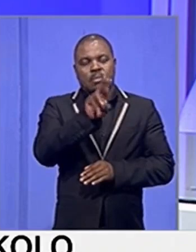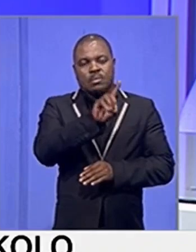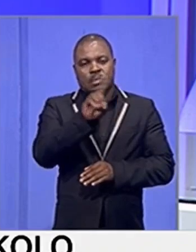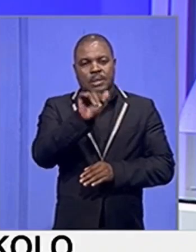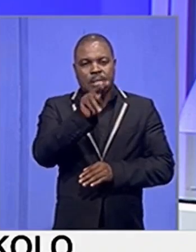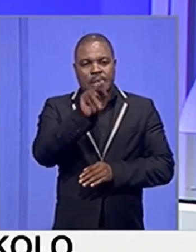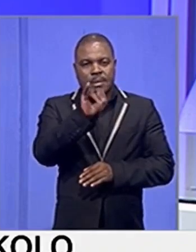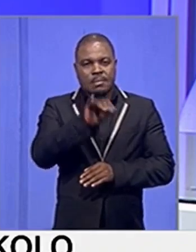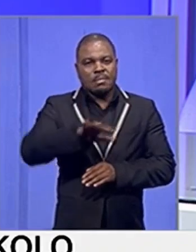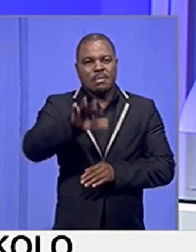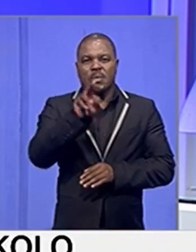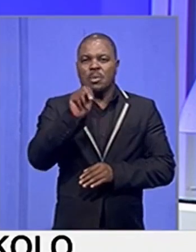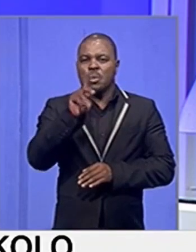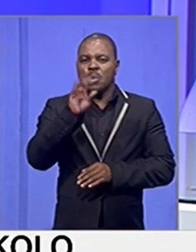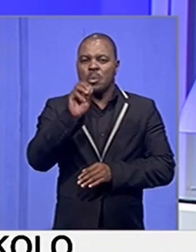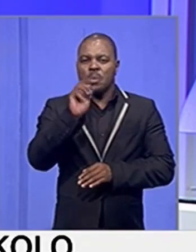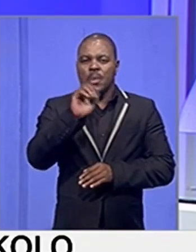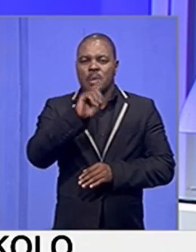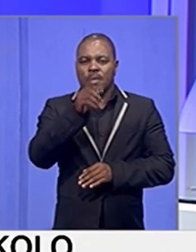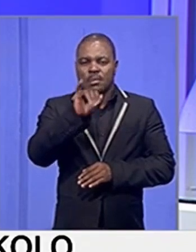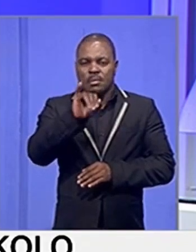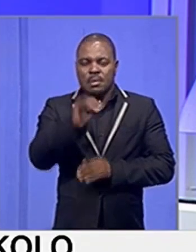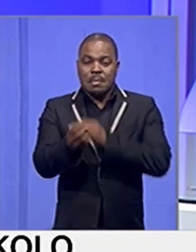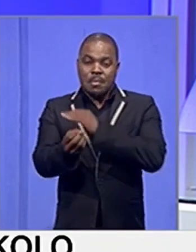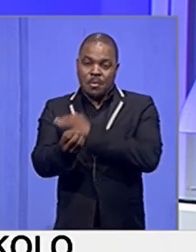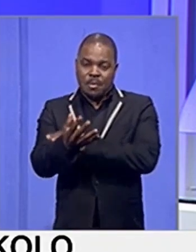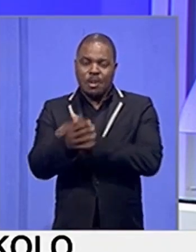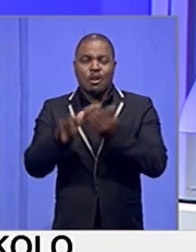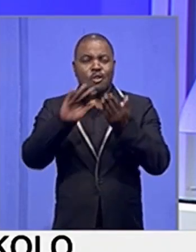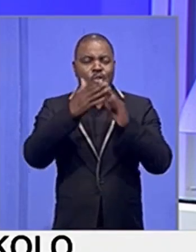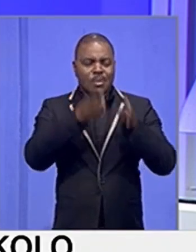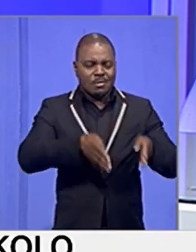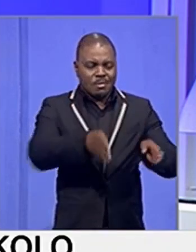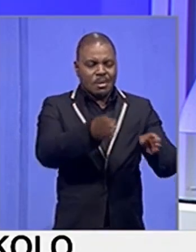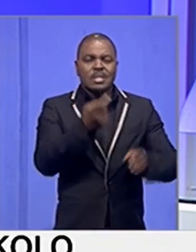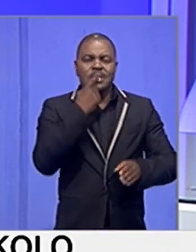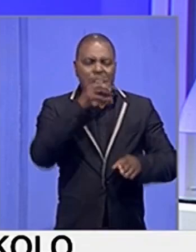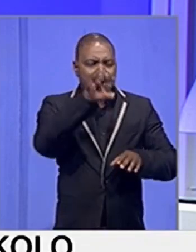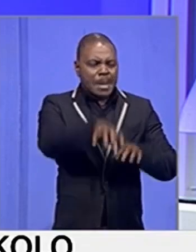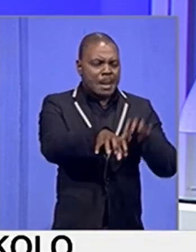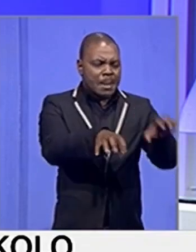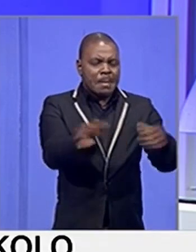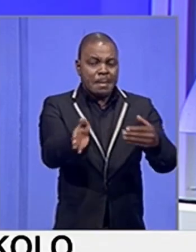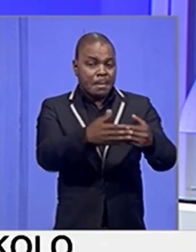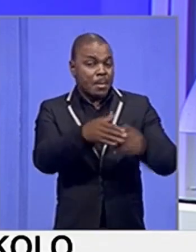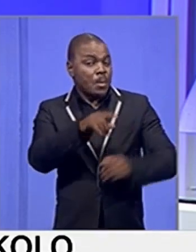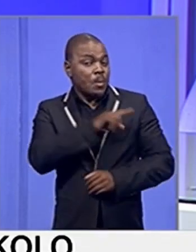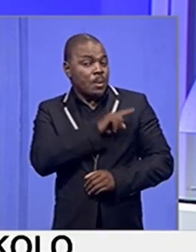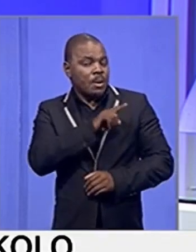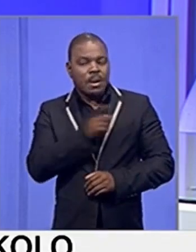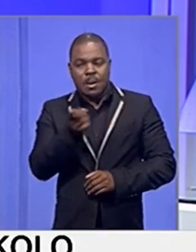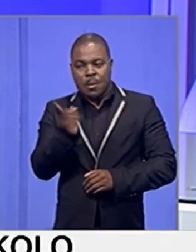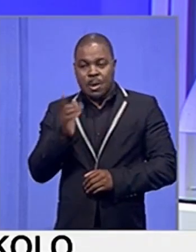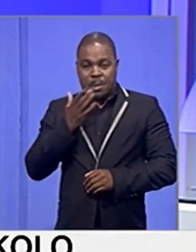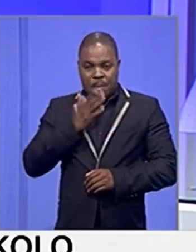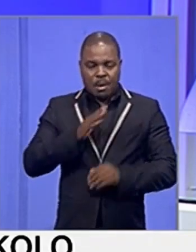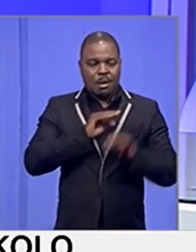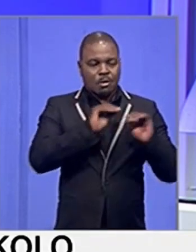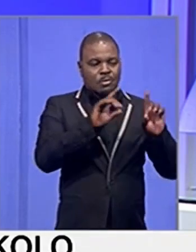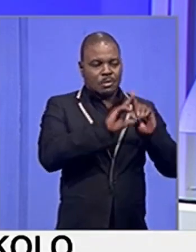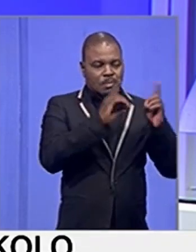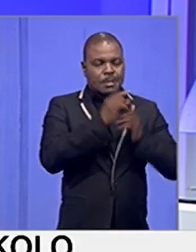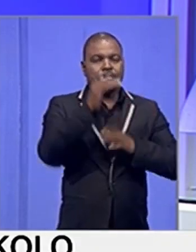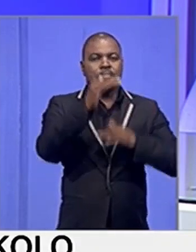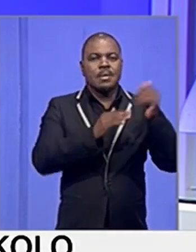Nkomazi province ya Mpumalanga ba dudi ba thibile ditsela ka maswika e le ge banyaka gore kgoro ya thuto e ya